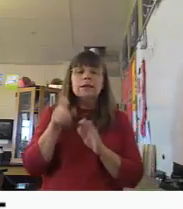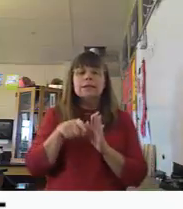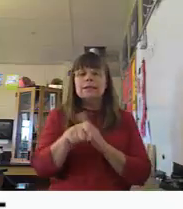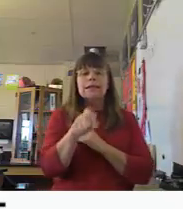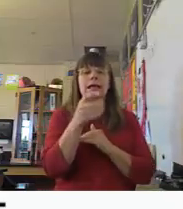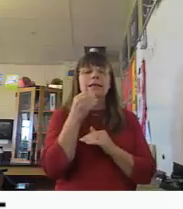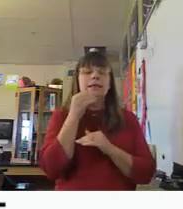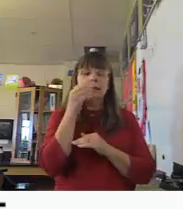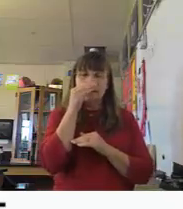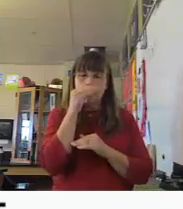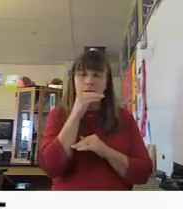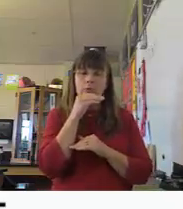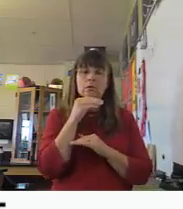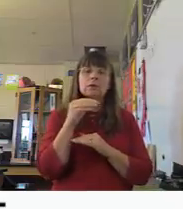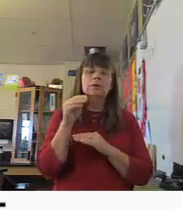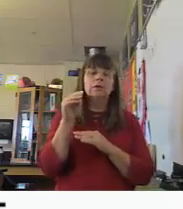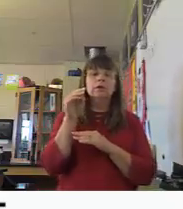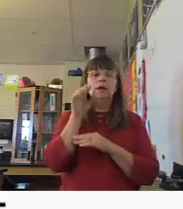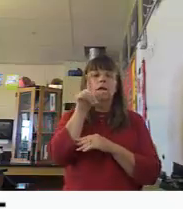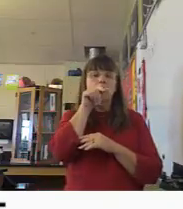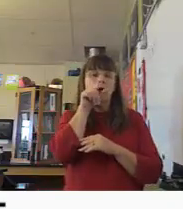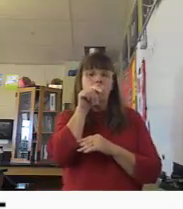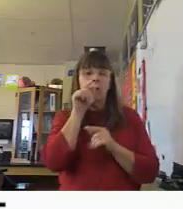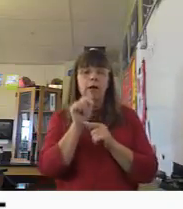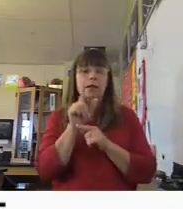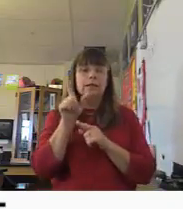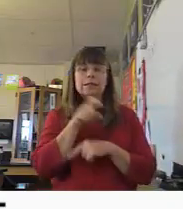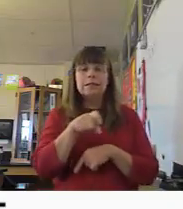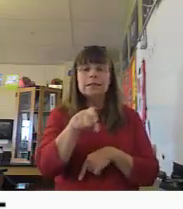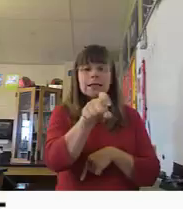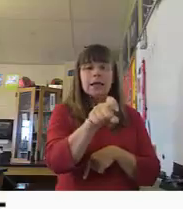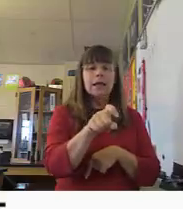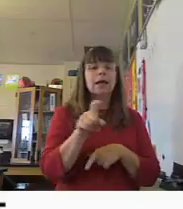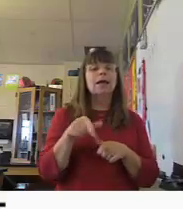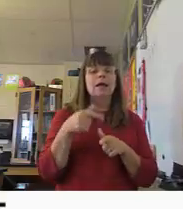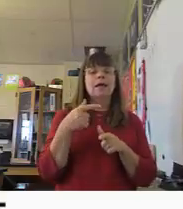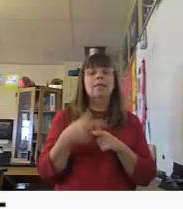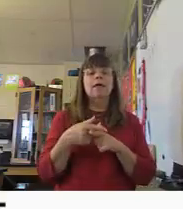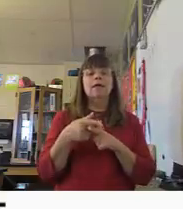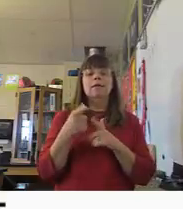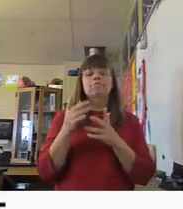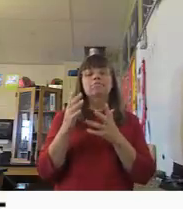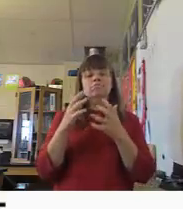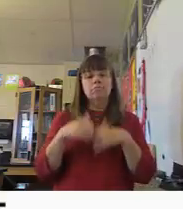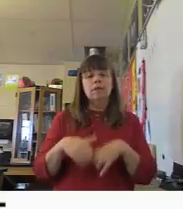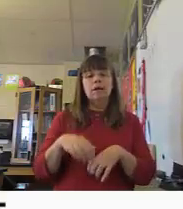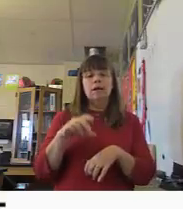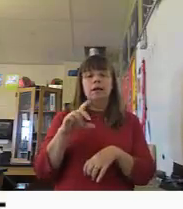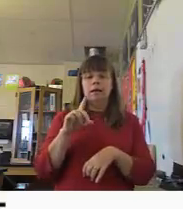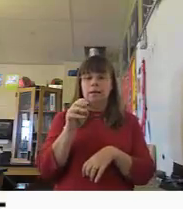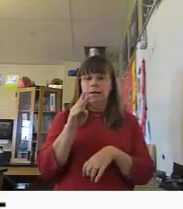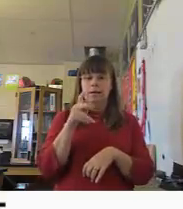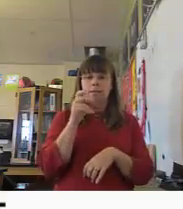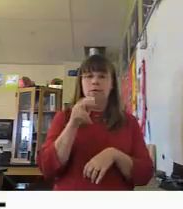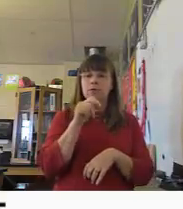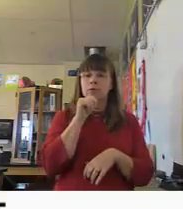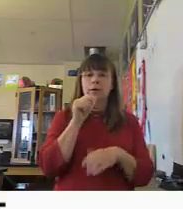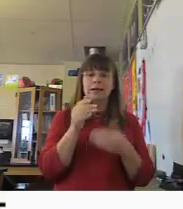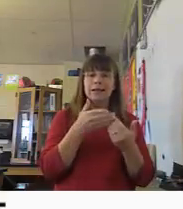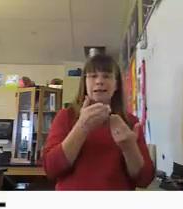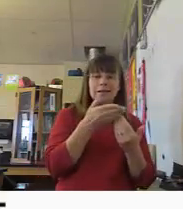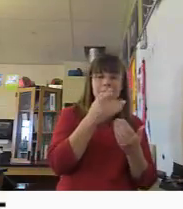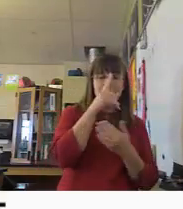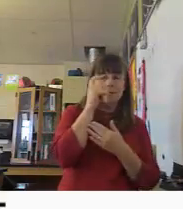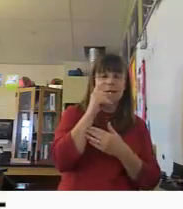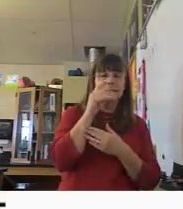snake, and then the decomposers, once all of those die, they decompose all of that. It's really not that simple because the mouse